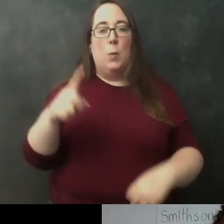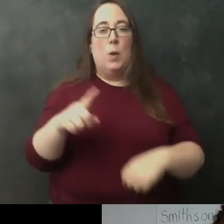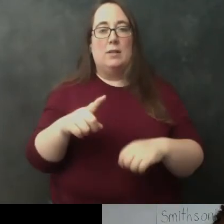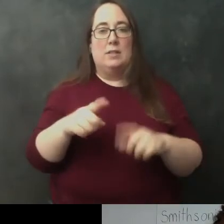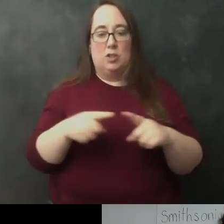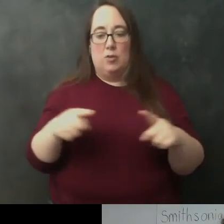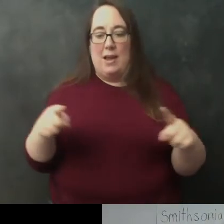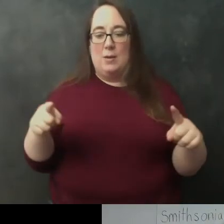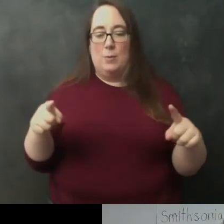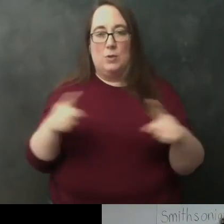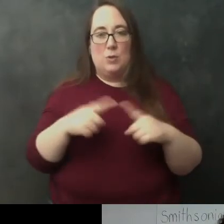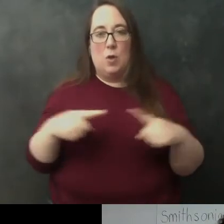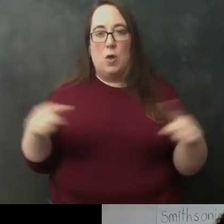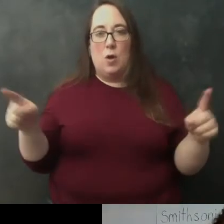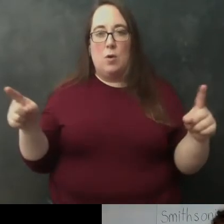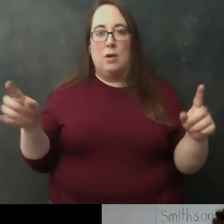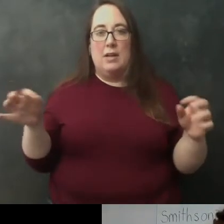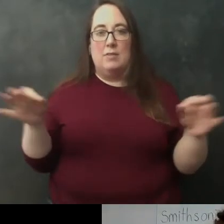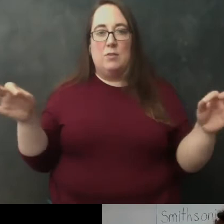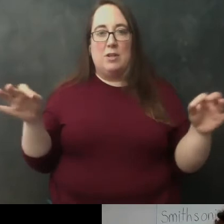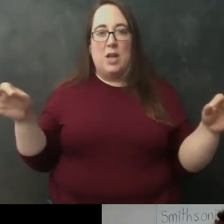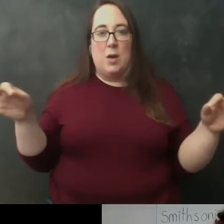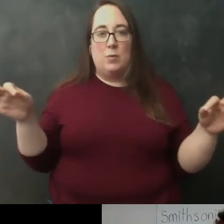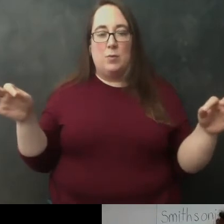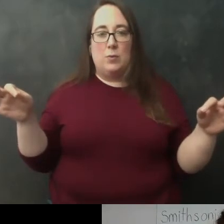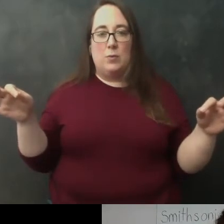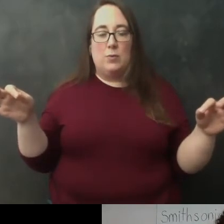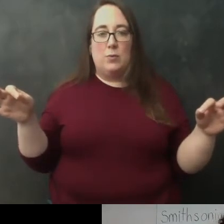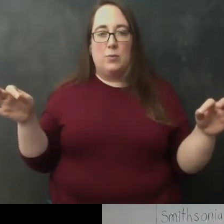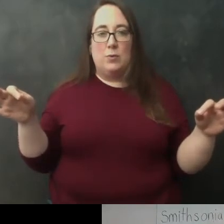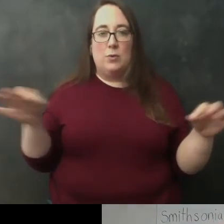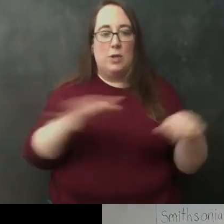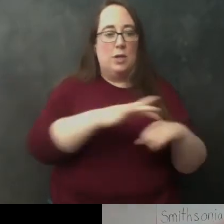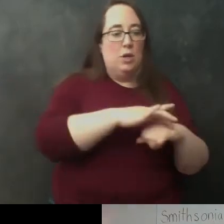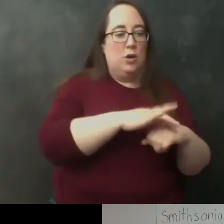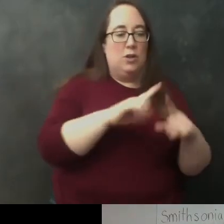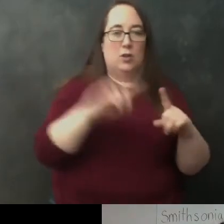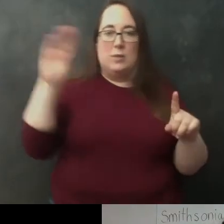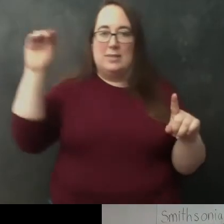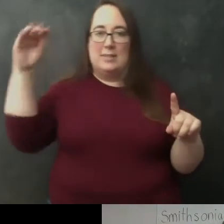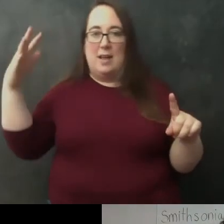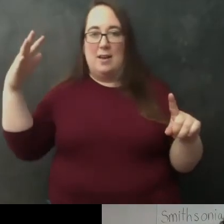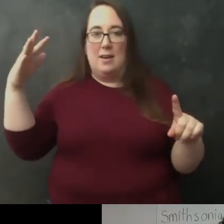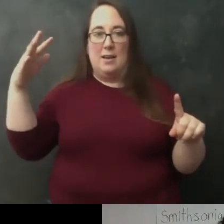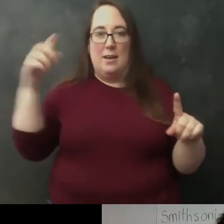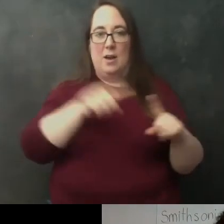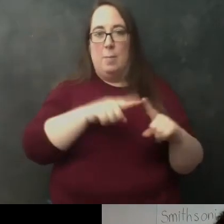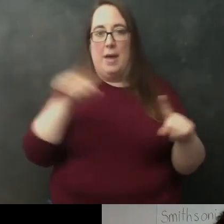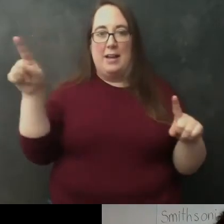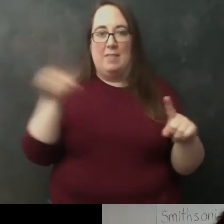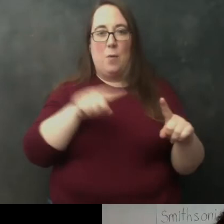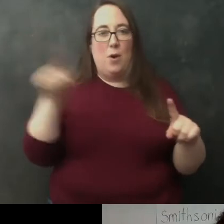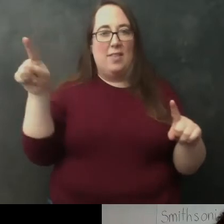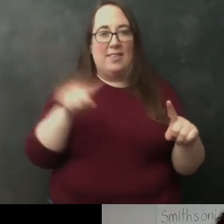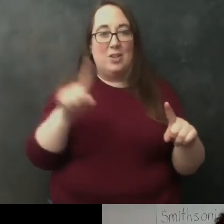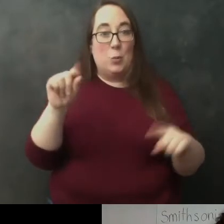so long that if you stretched it out, it could go from the Earth to the sun back and forth 20